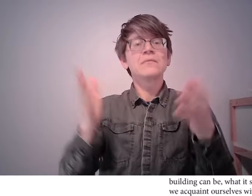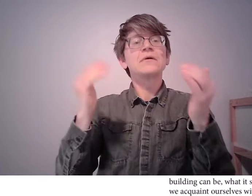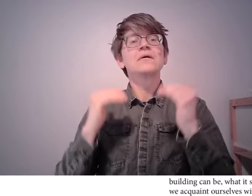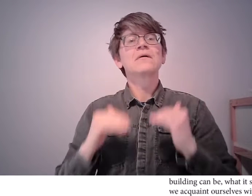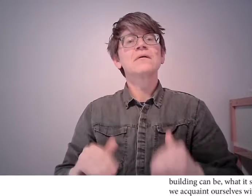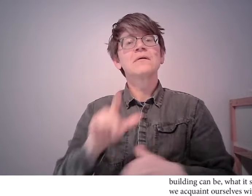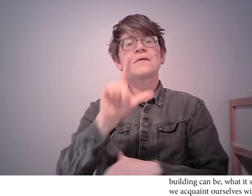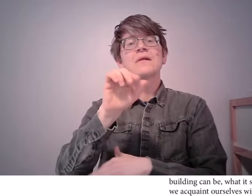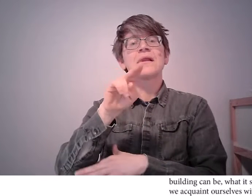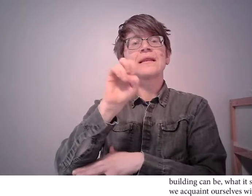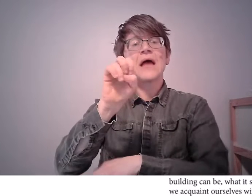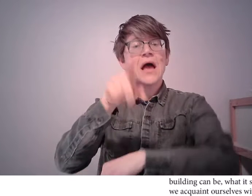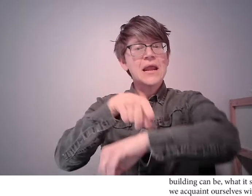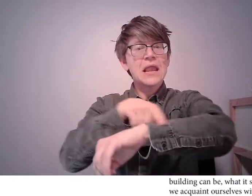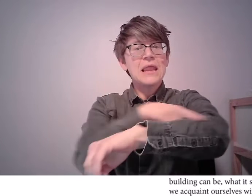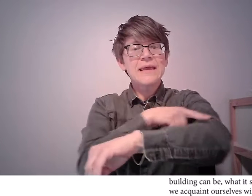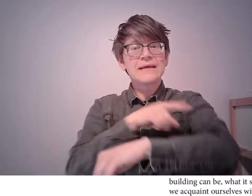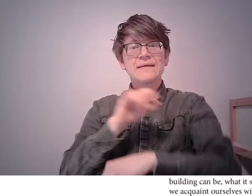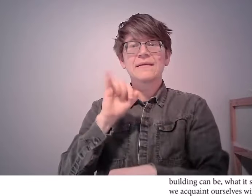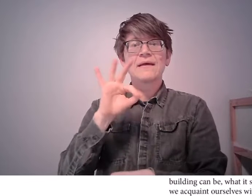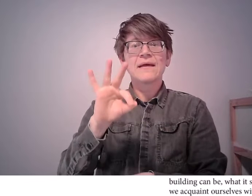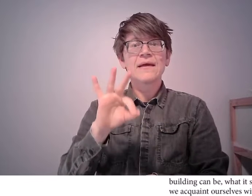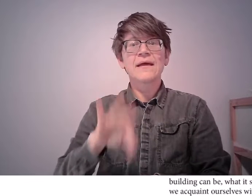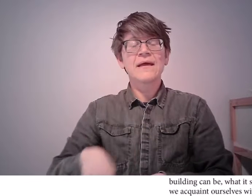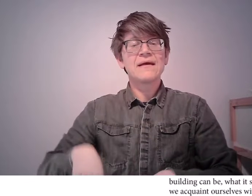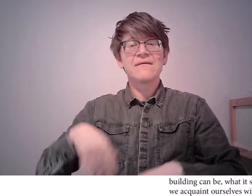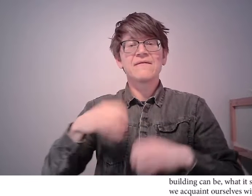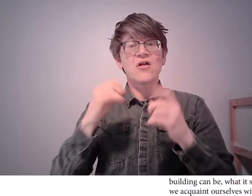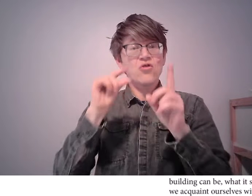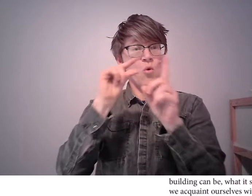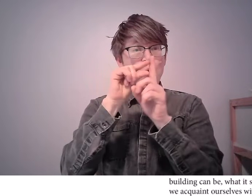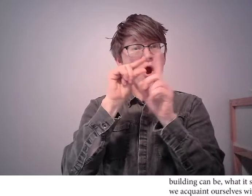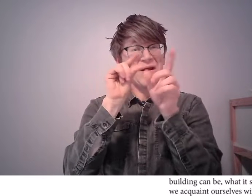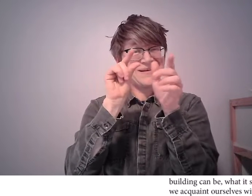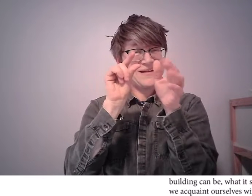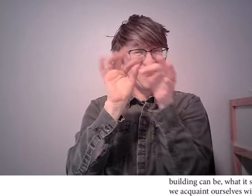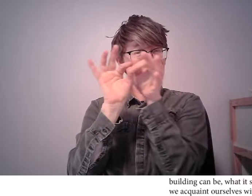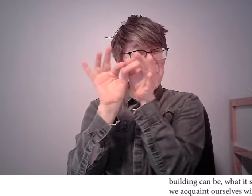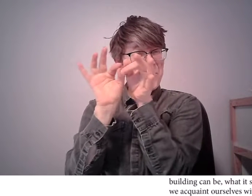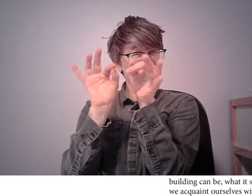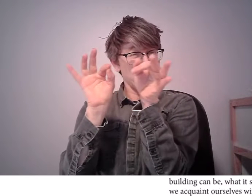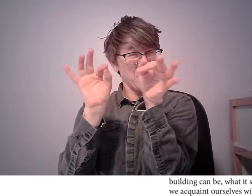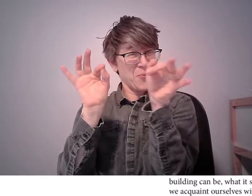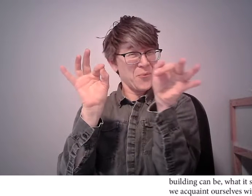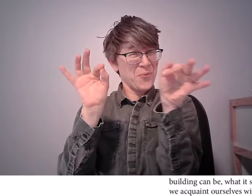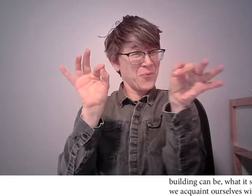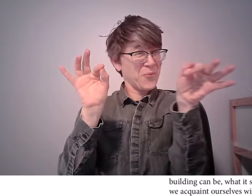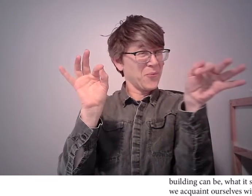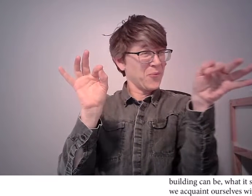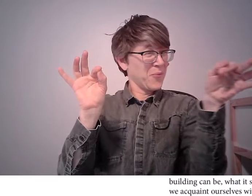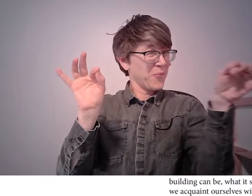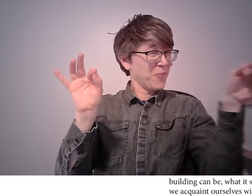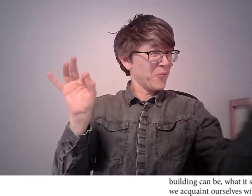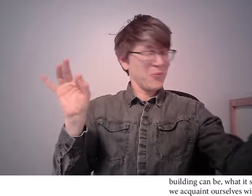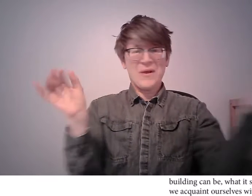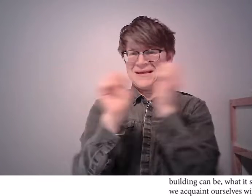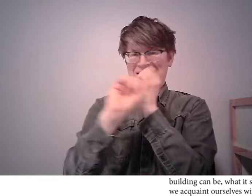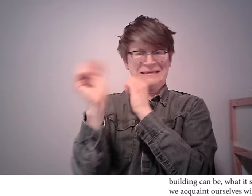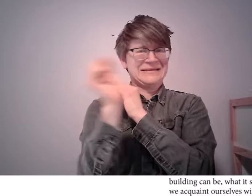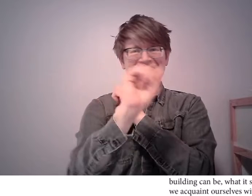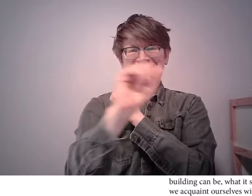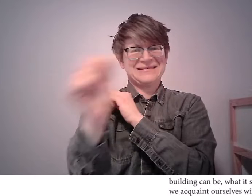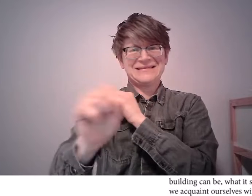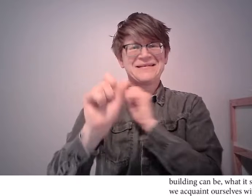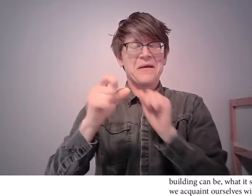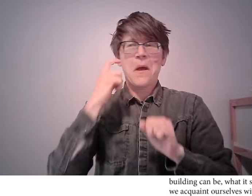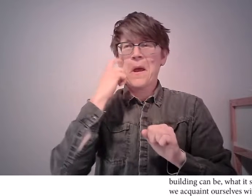words per line, the eye has a long way to travel back in order to find the beginning of the next line. Too few words,